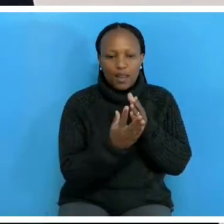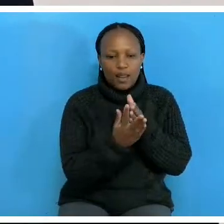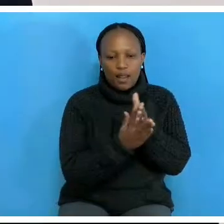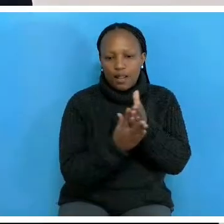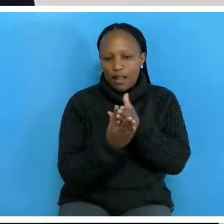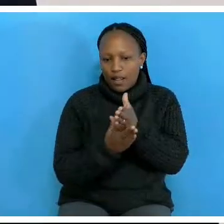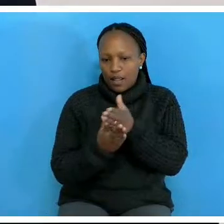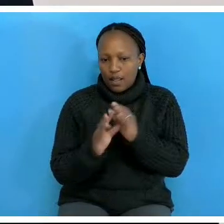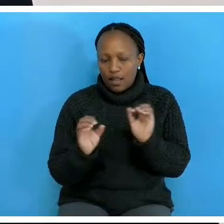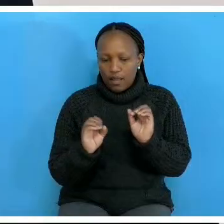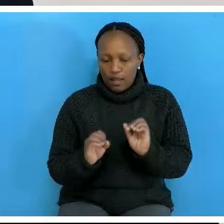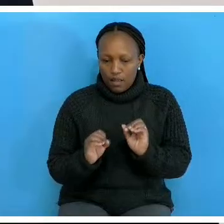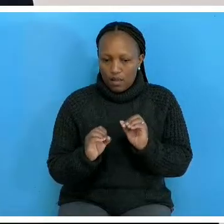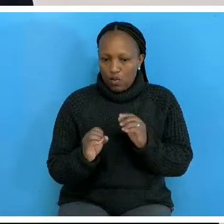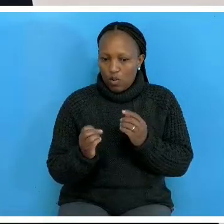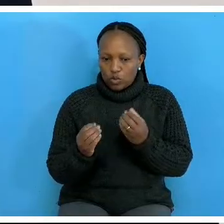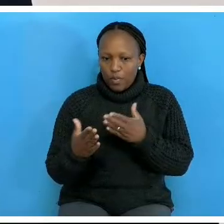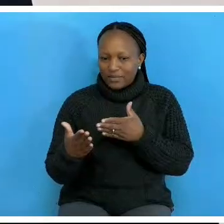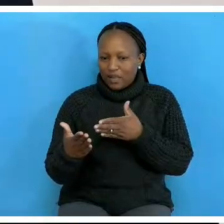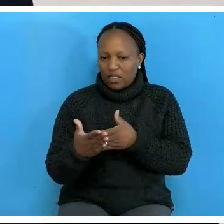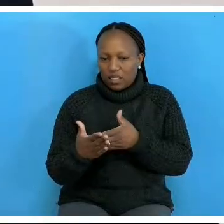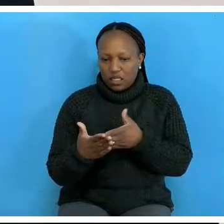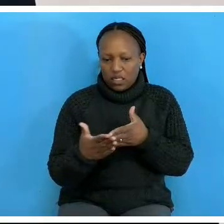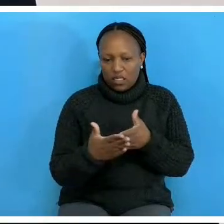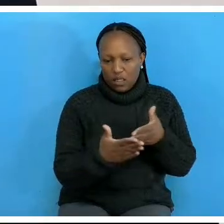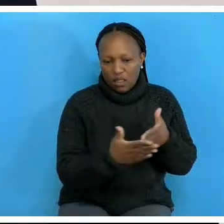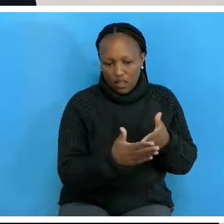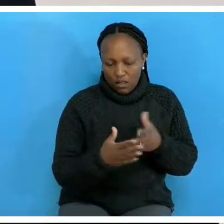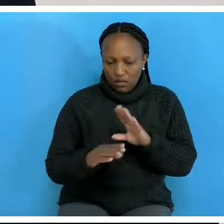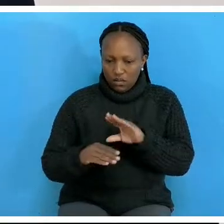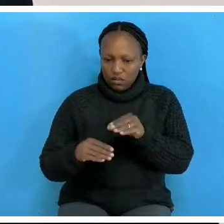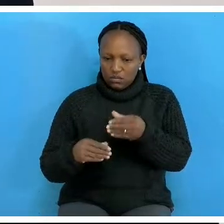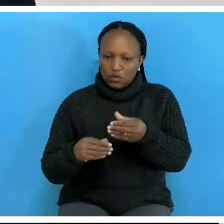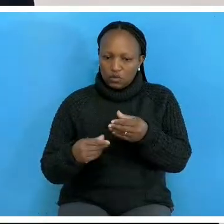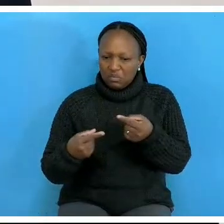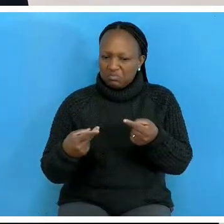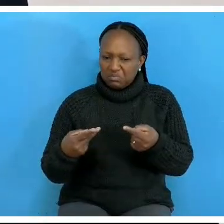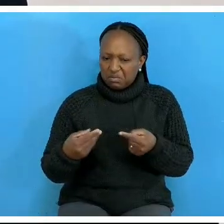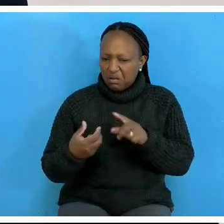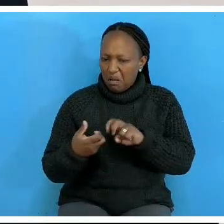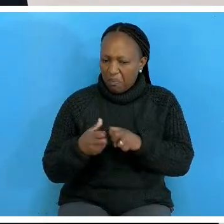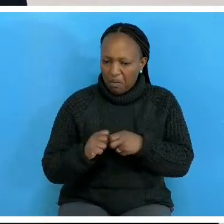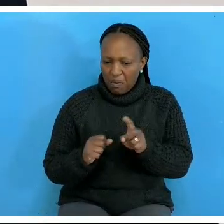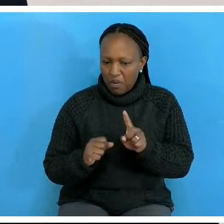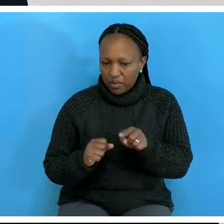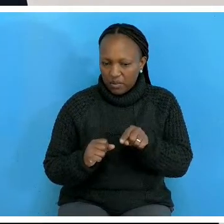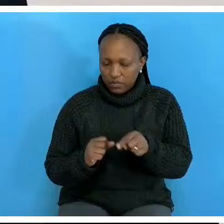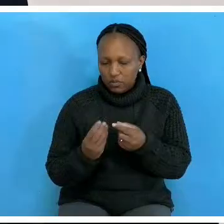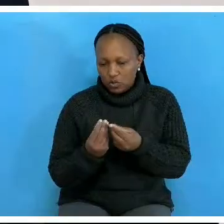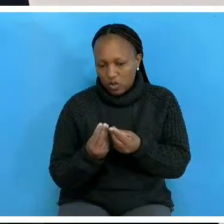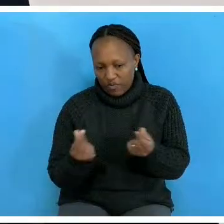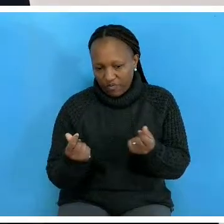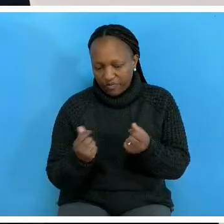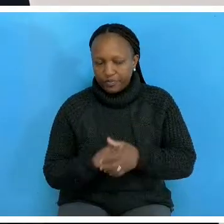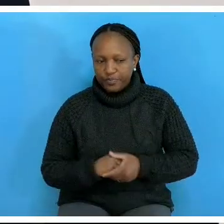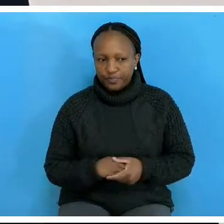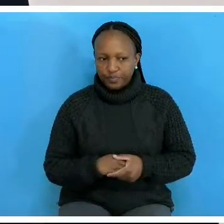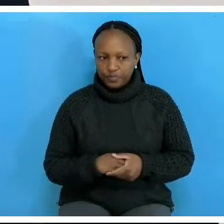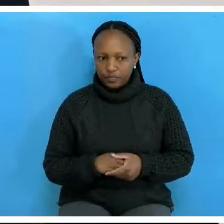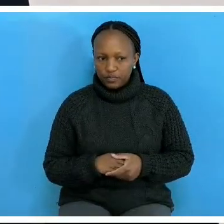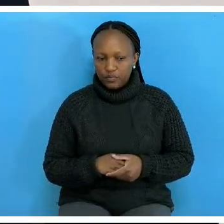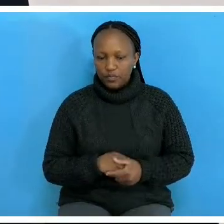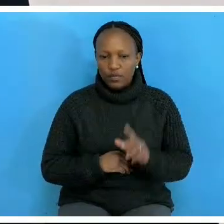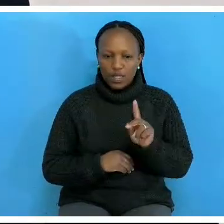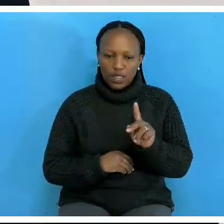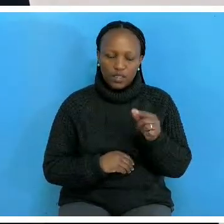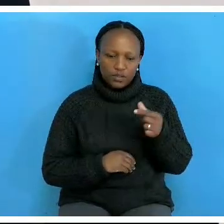also a bunch of red tape. We must hear what those red tape problems are, but we will address that as well. So GGD, if I